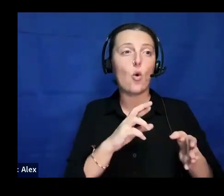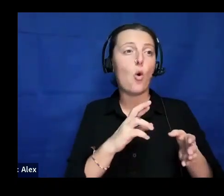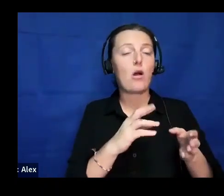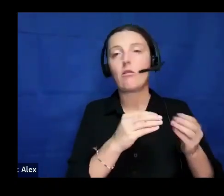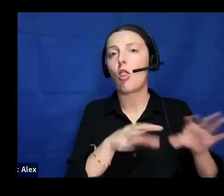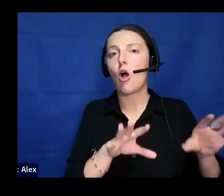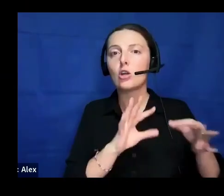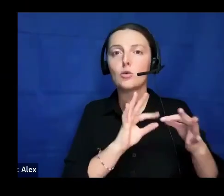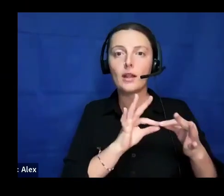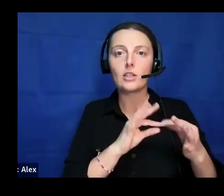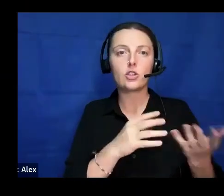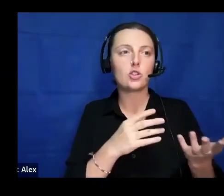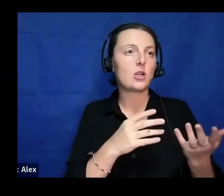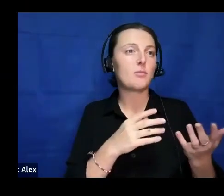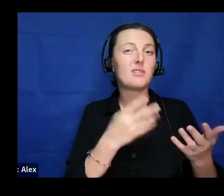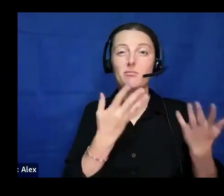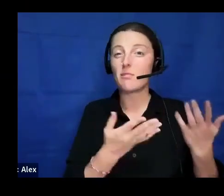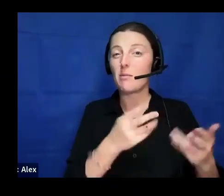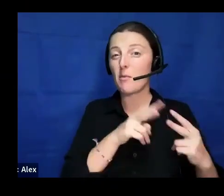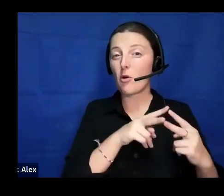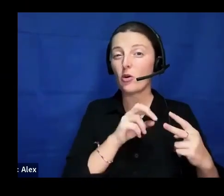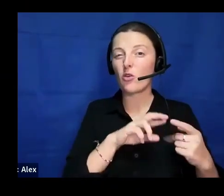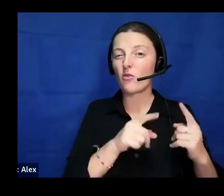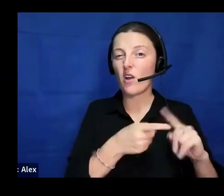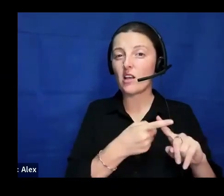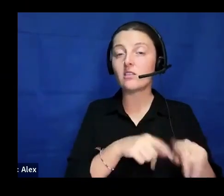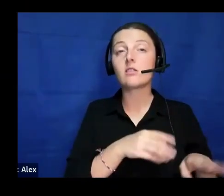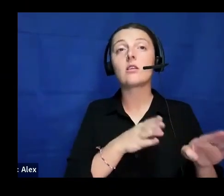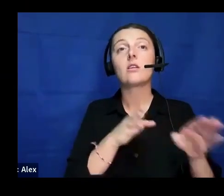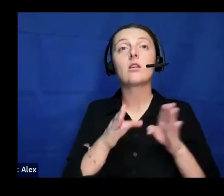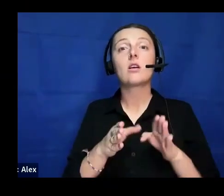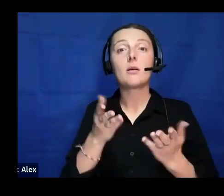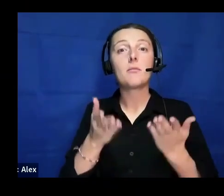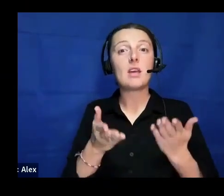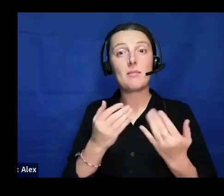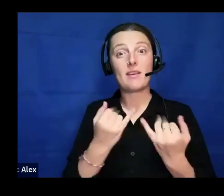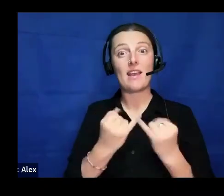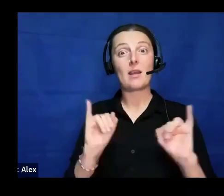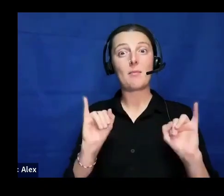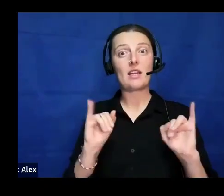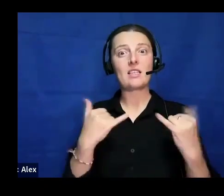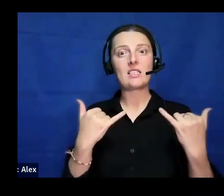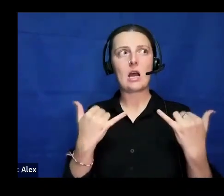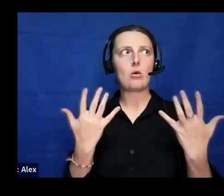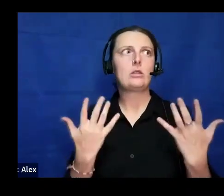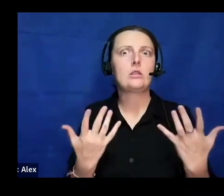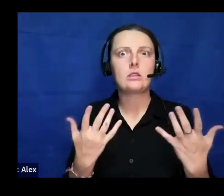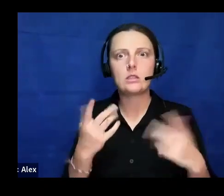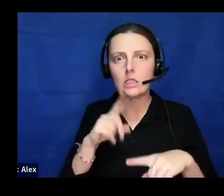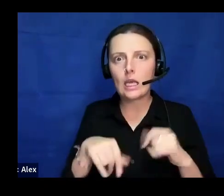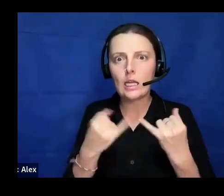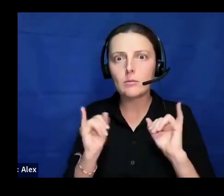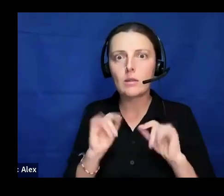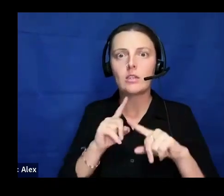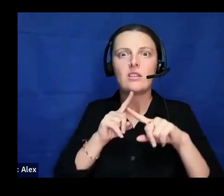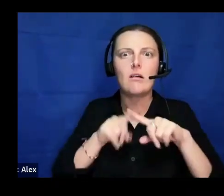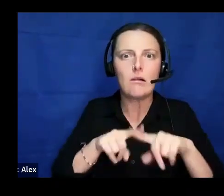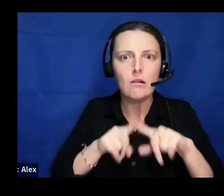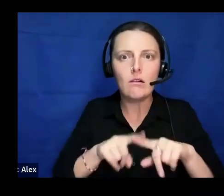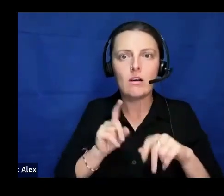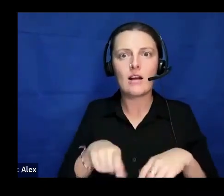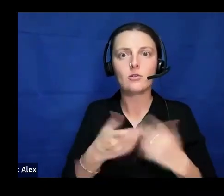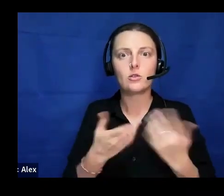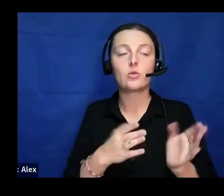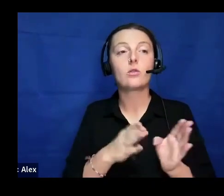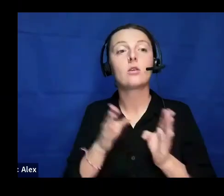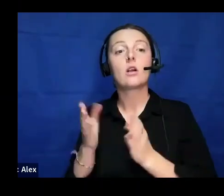It could be loss of independence for a lot of people who are aging. It might be loss of a home or change in a